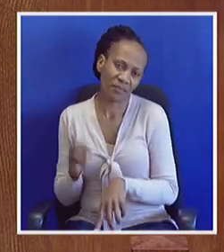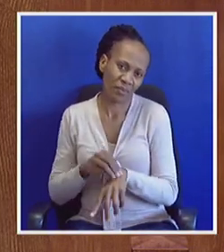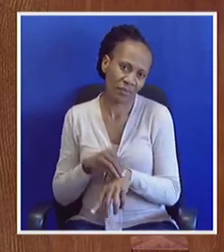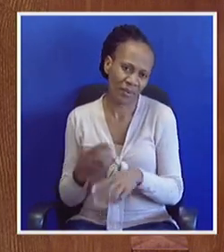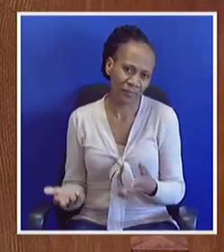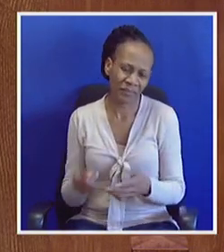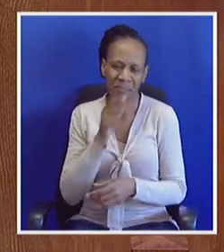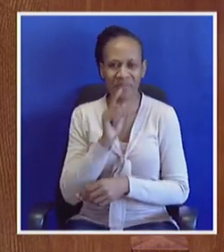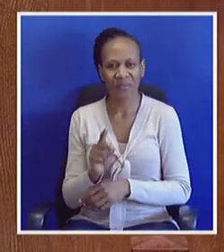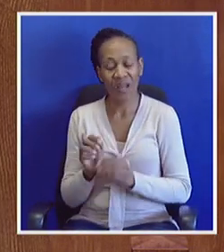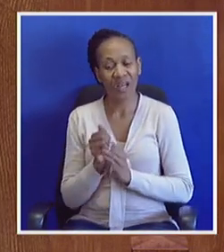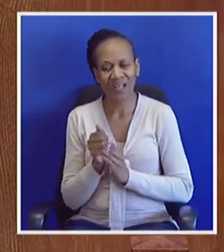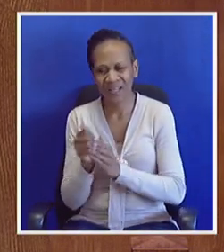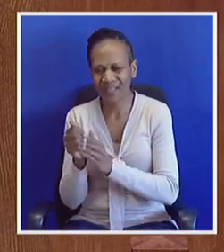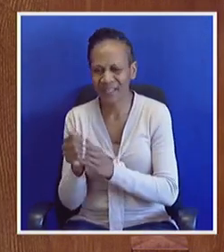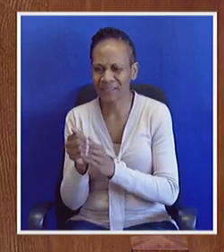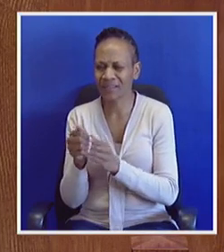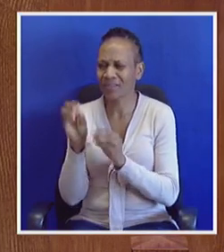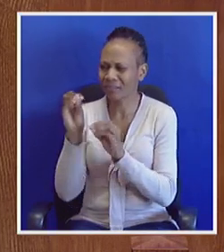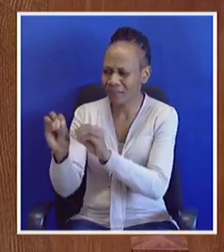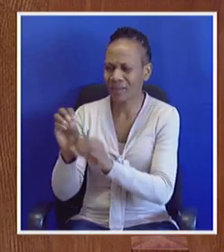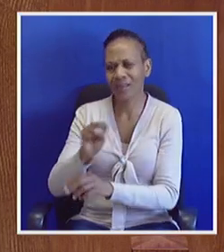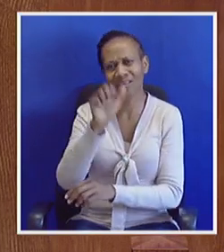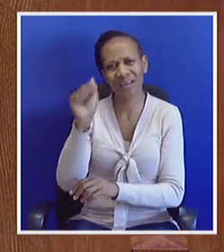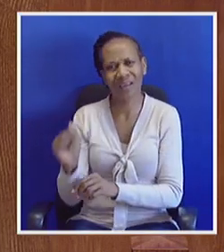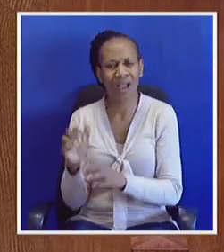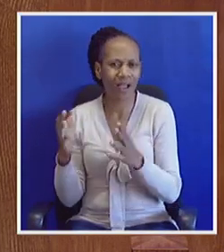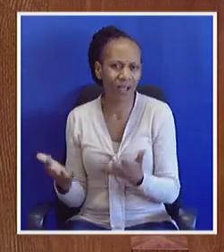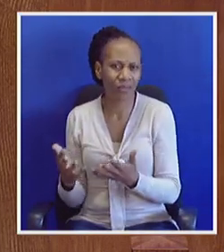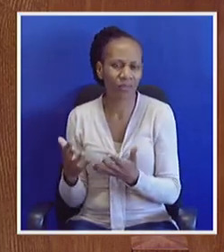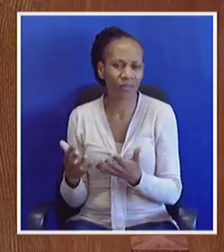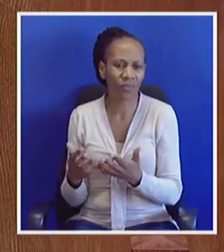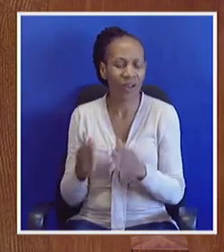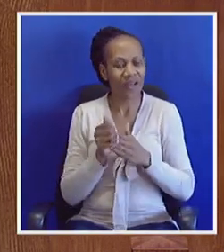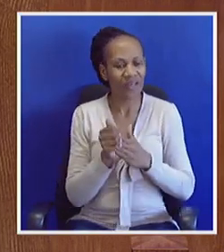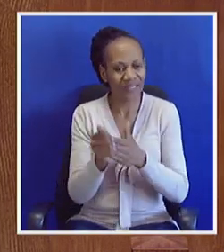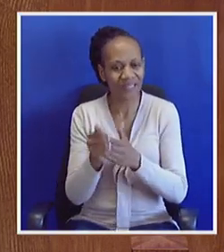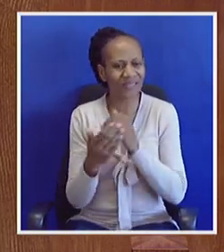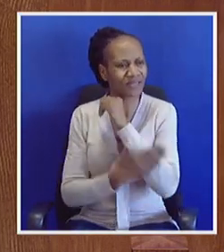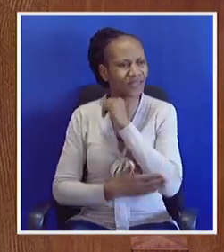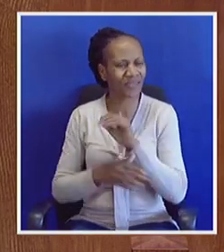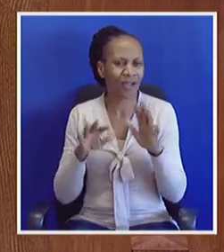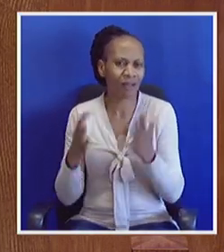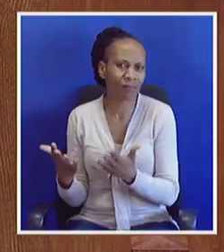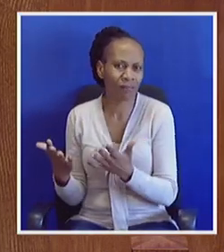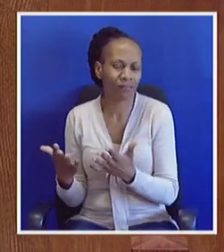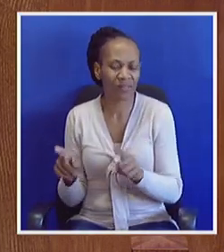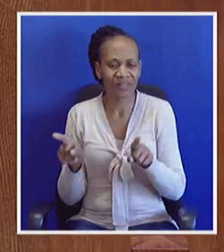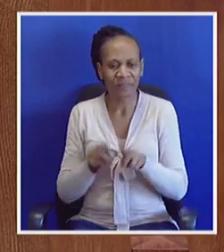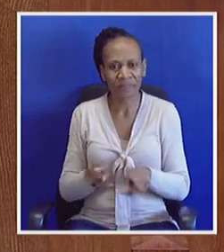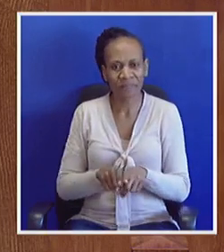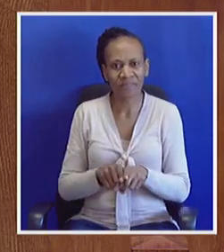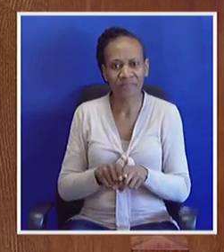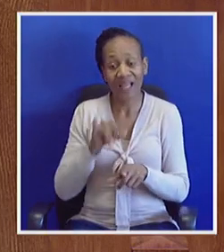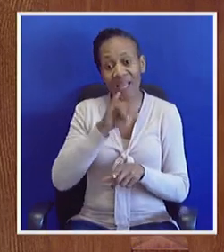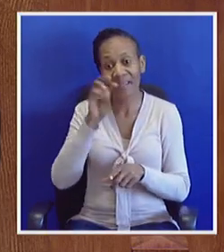to the kind of leadership we have at the SAA. It talks to the kind of leadership we have in the country. It talks to the leadership we have in the